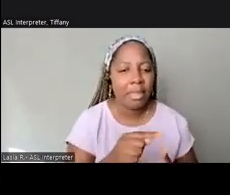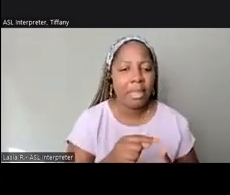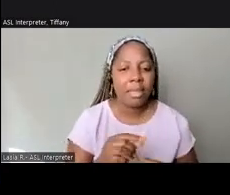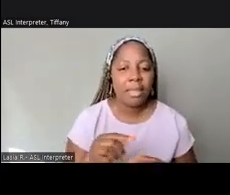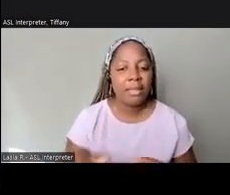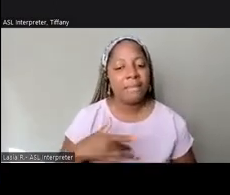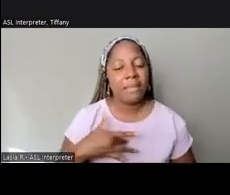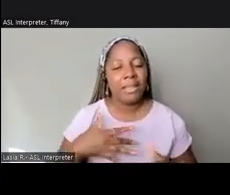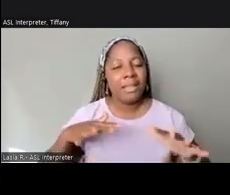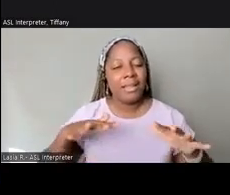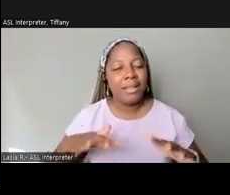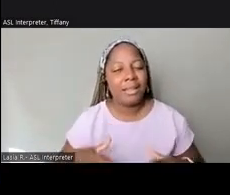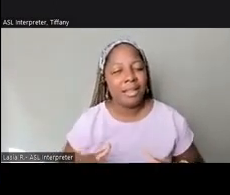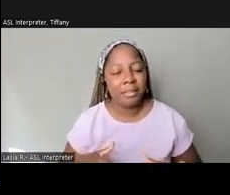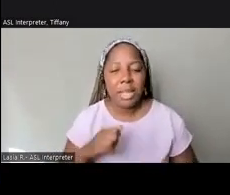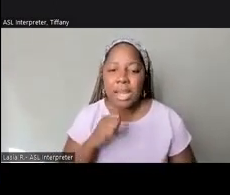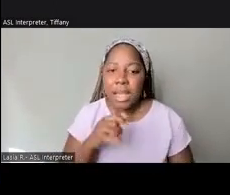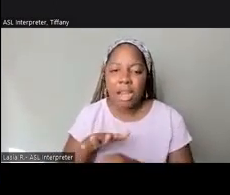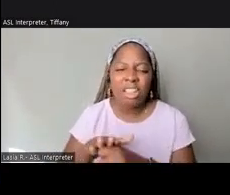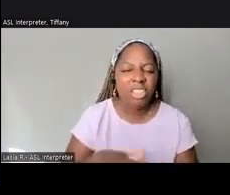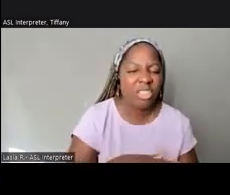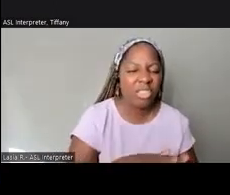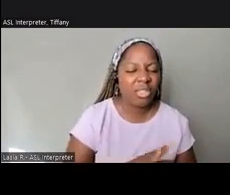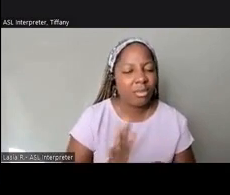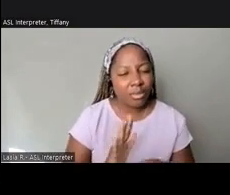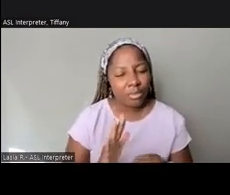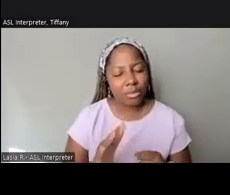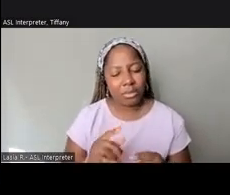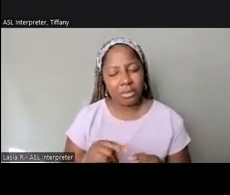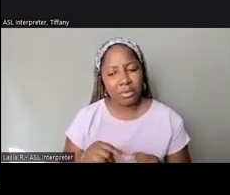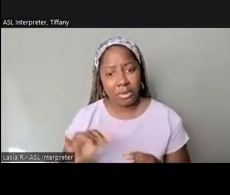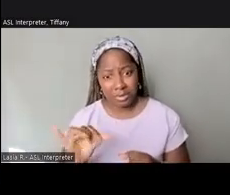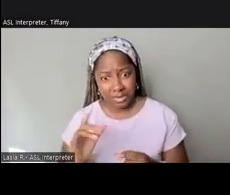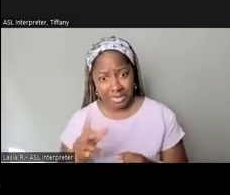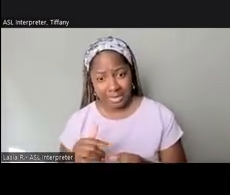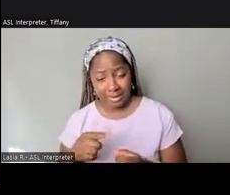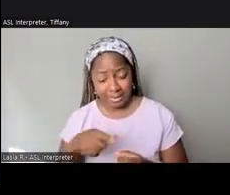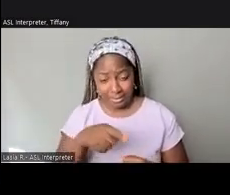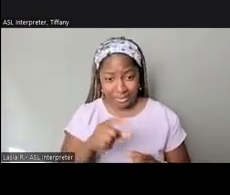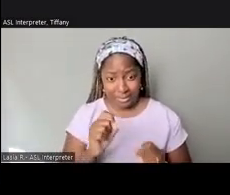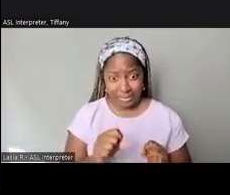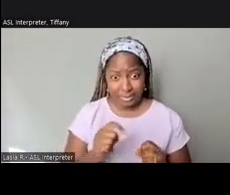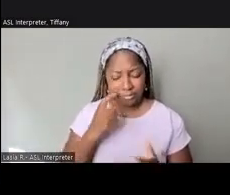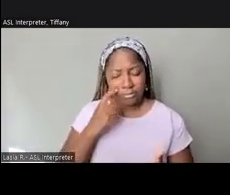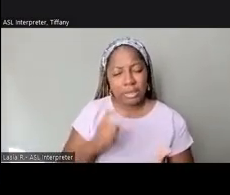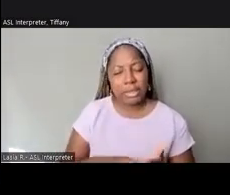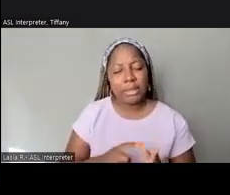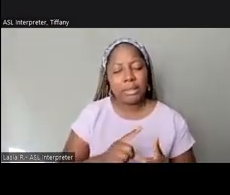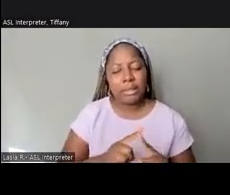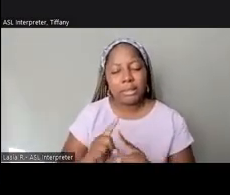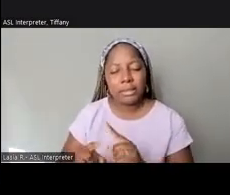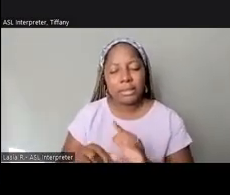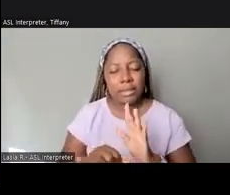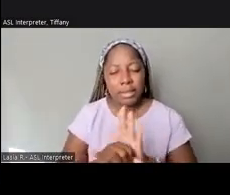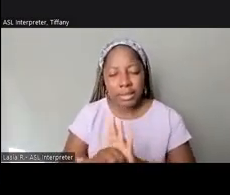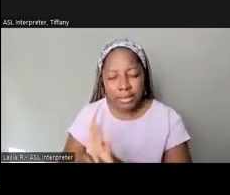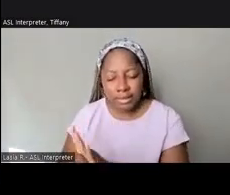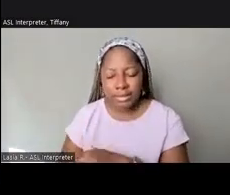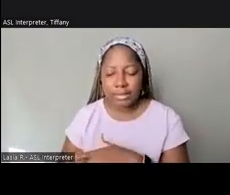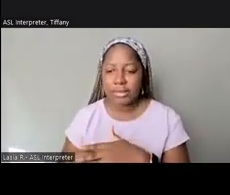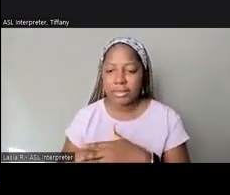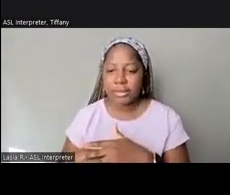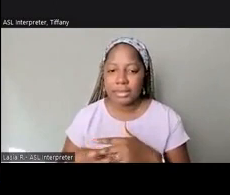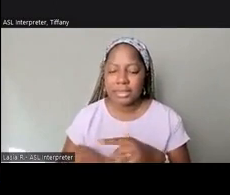recognizes our multiple identities and the beauty and strength that comes from all of our different experiences being